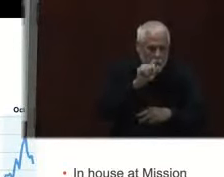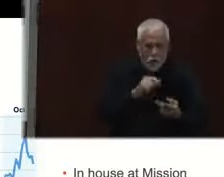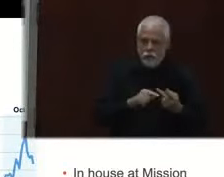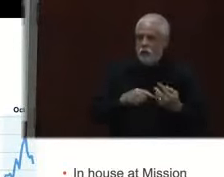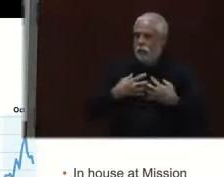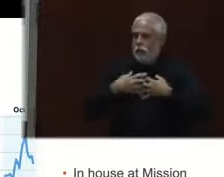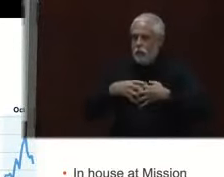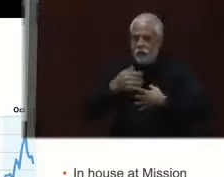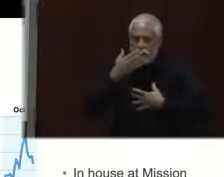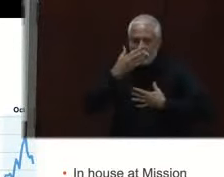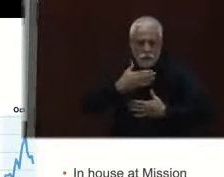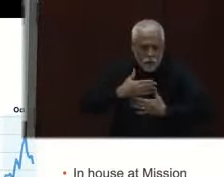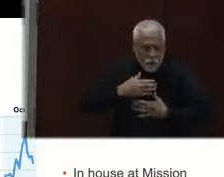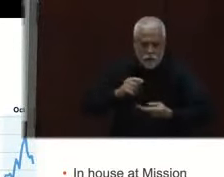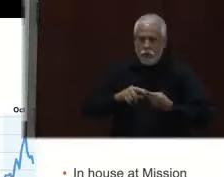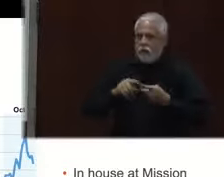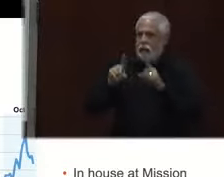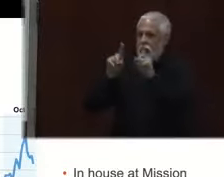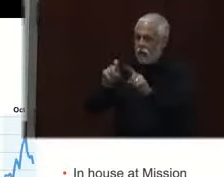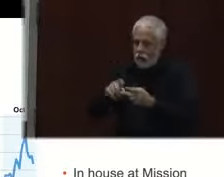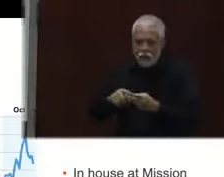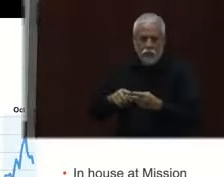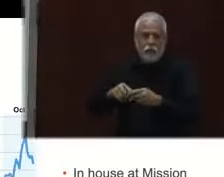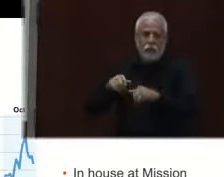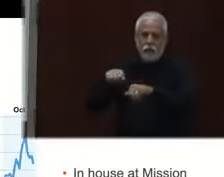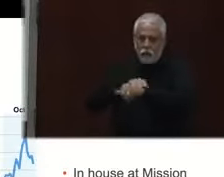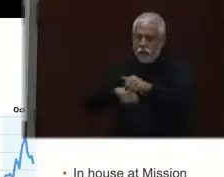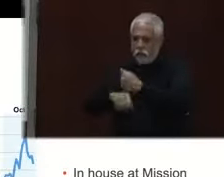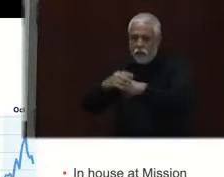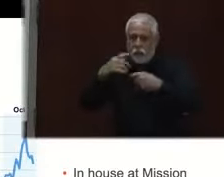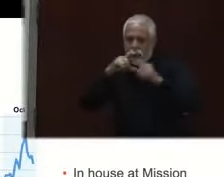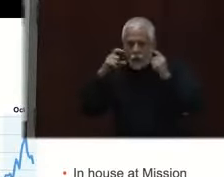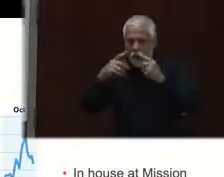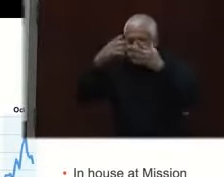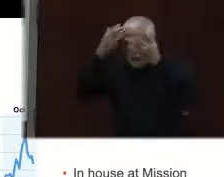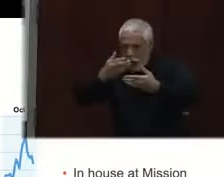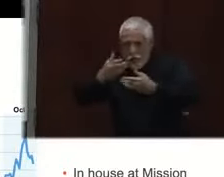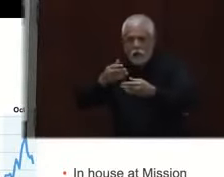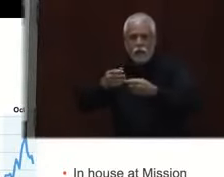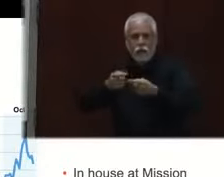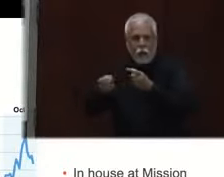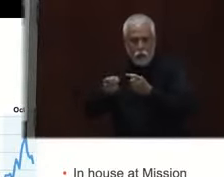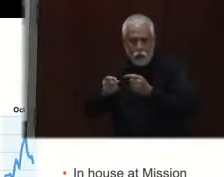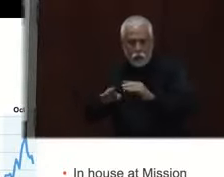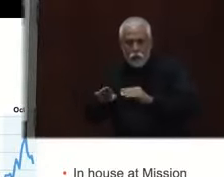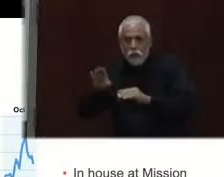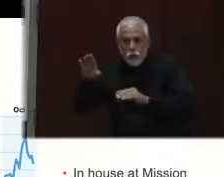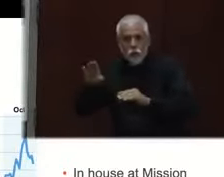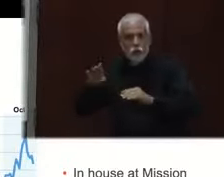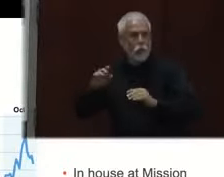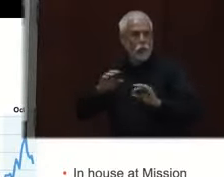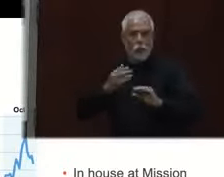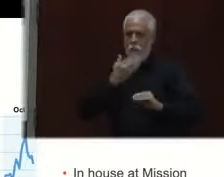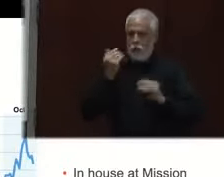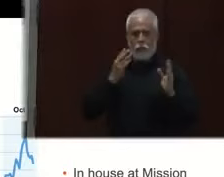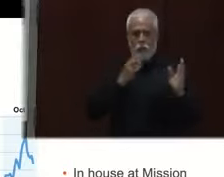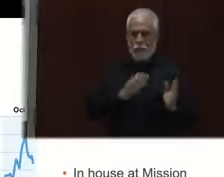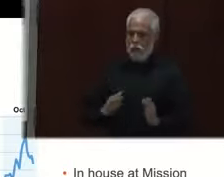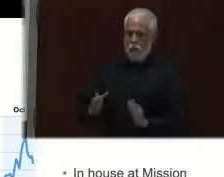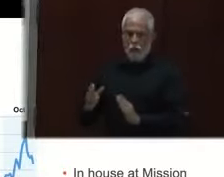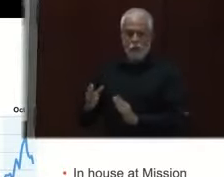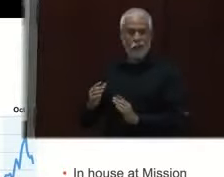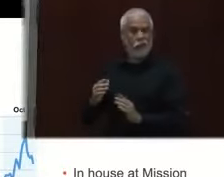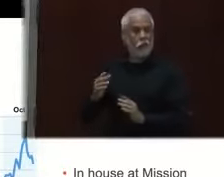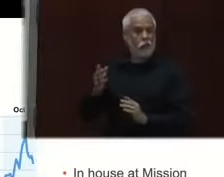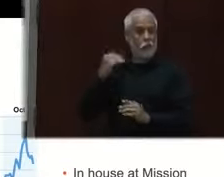ventilators, testing supplies, and PPE to handle the surge right now, and we are certainly much better off than we were